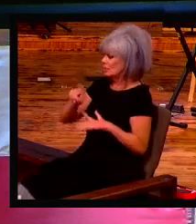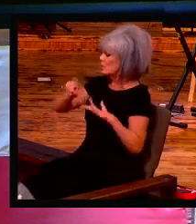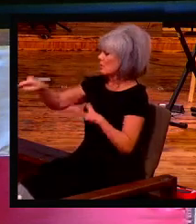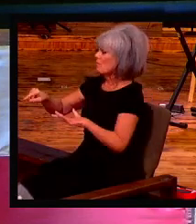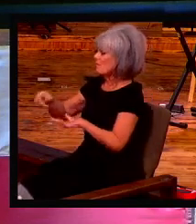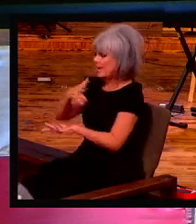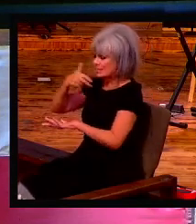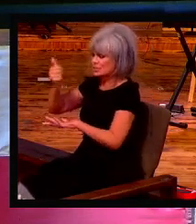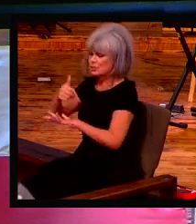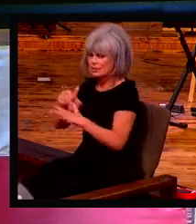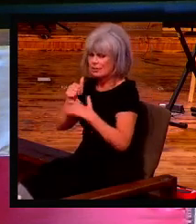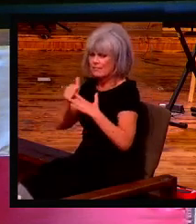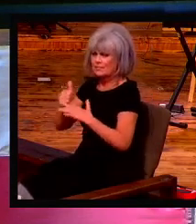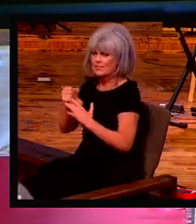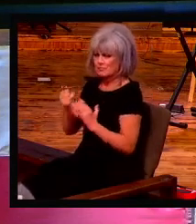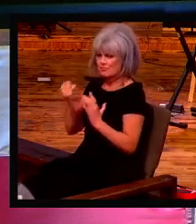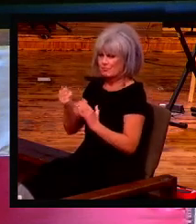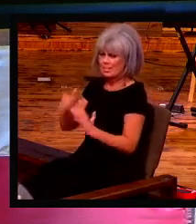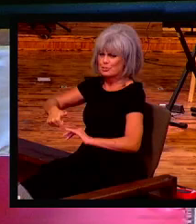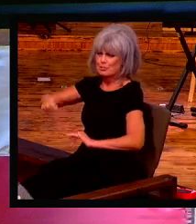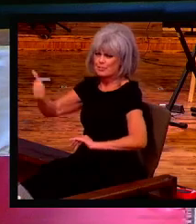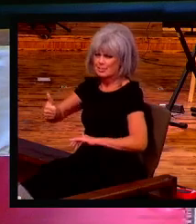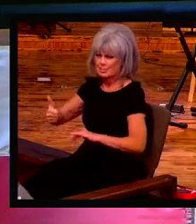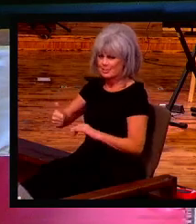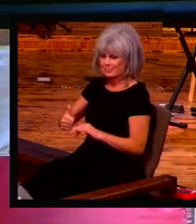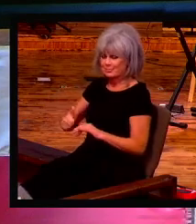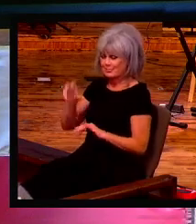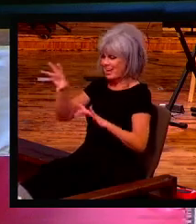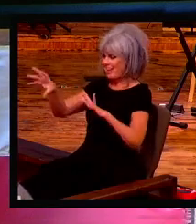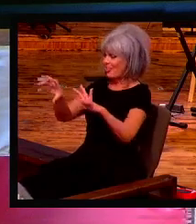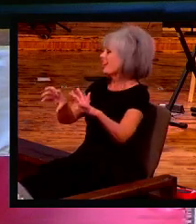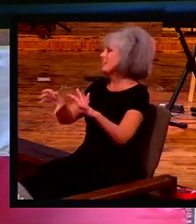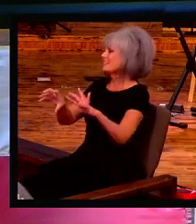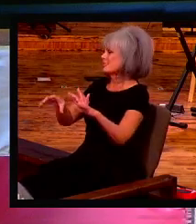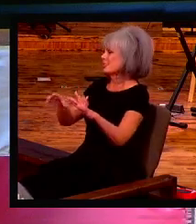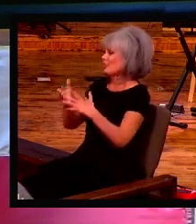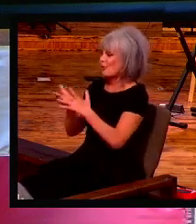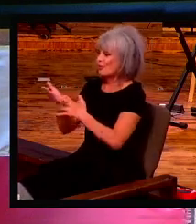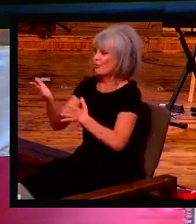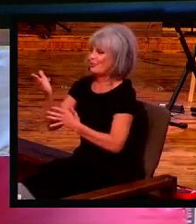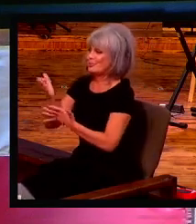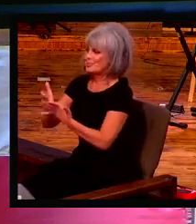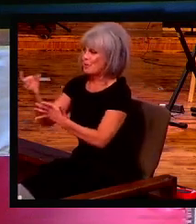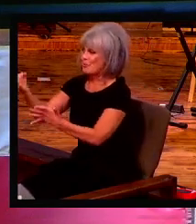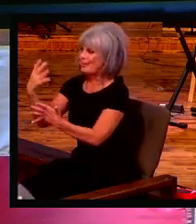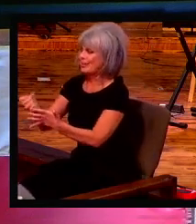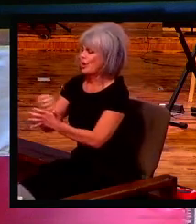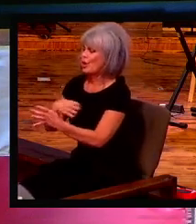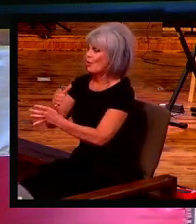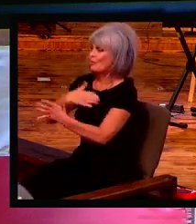like, okay. She put the hazard lights on. Yes, ma'am. On the phone. Go through that stoplight. I'm like, oh my God.